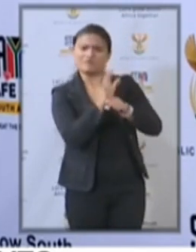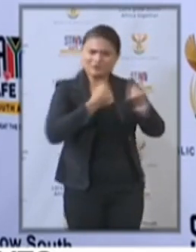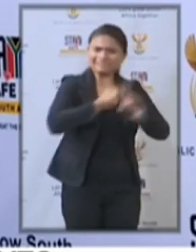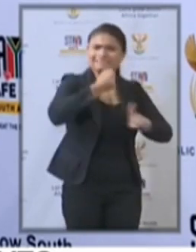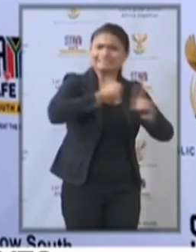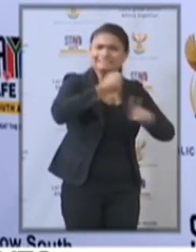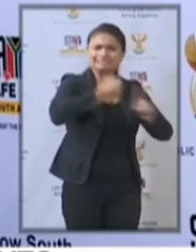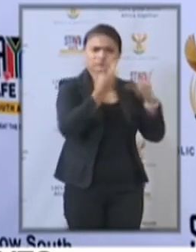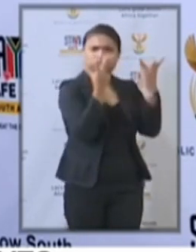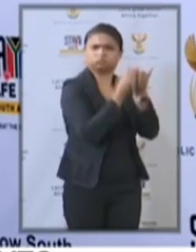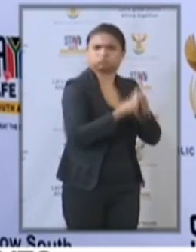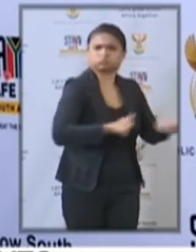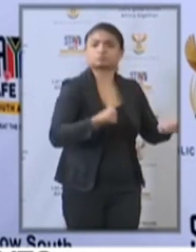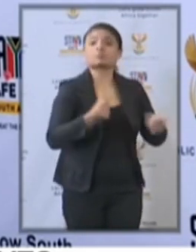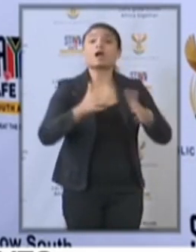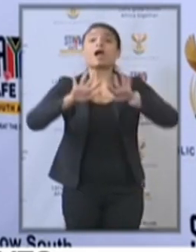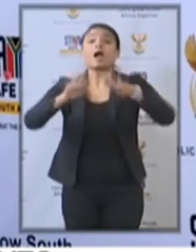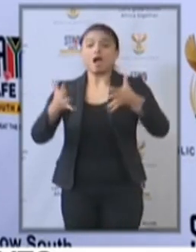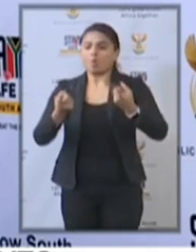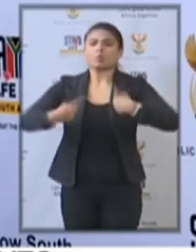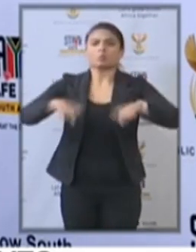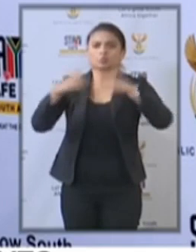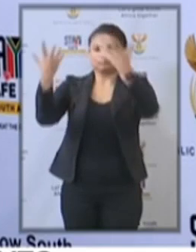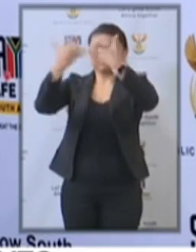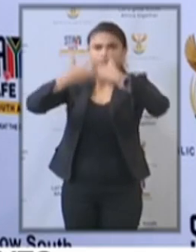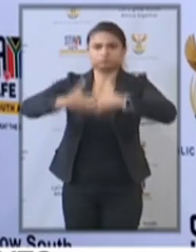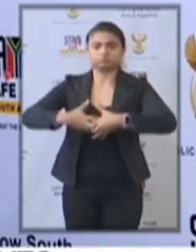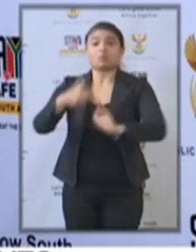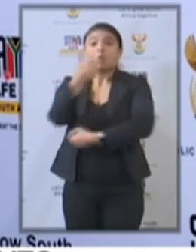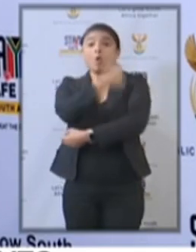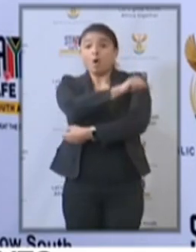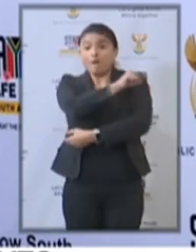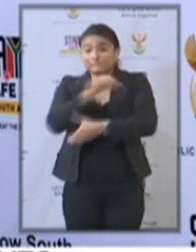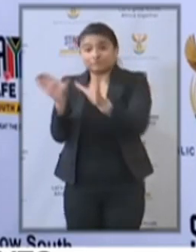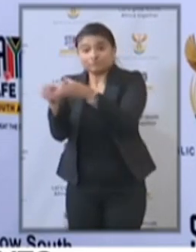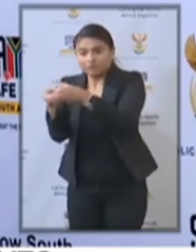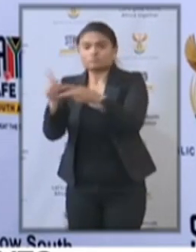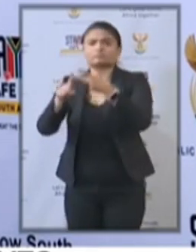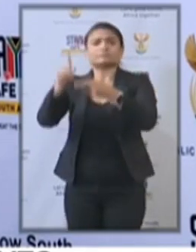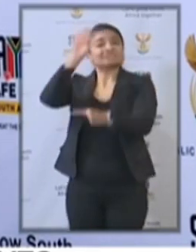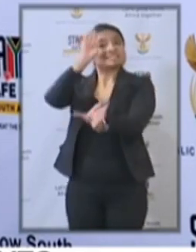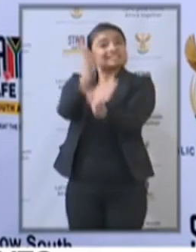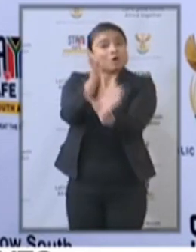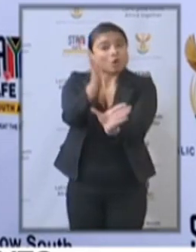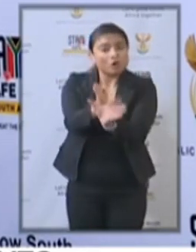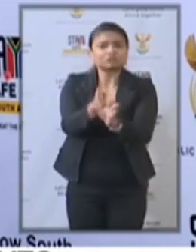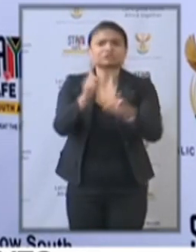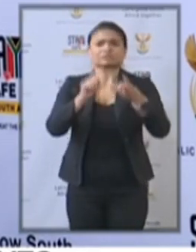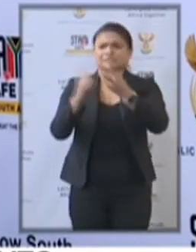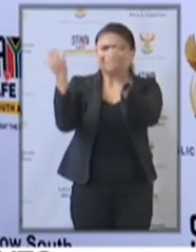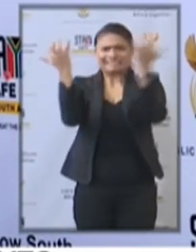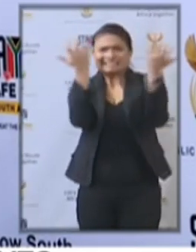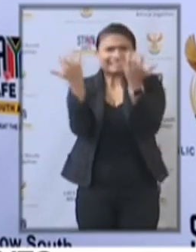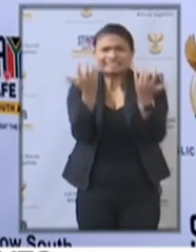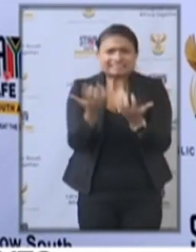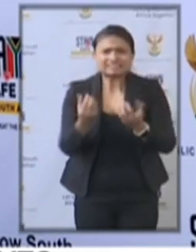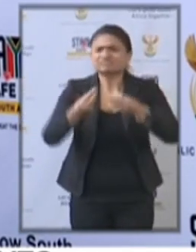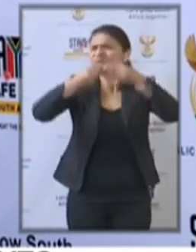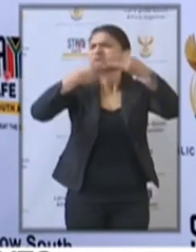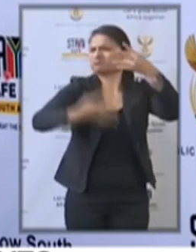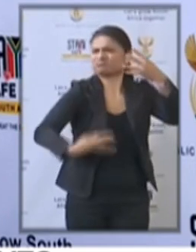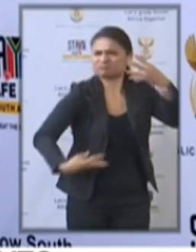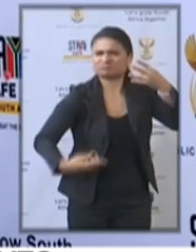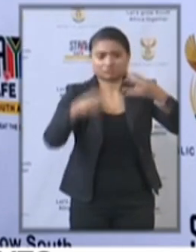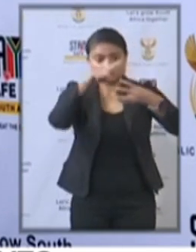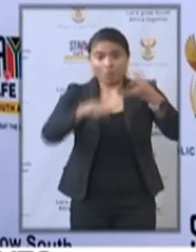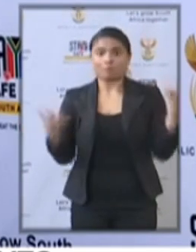biomedical, psychosocial, statistical, and other scientific disciplines. It is clear